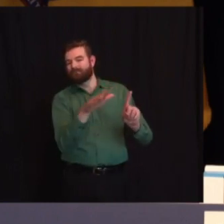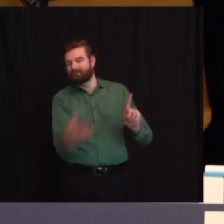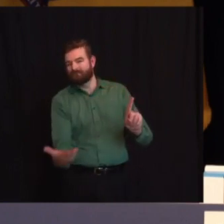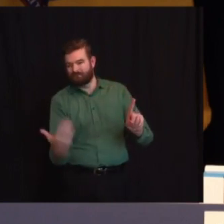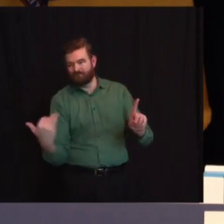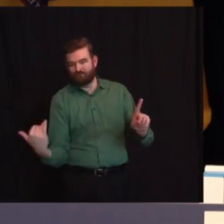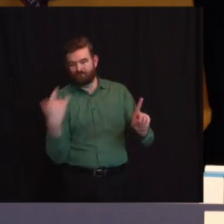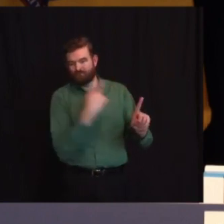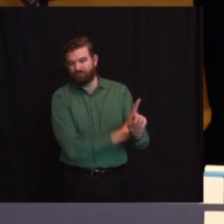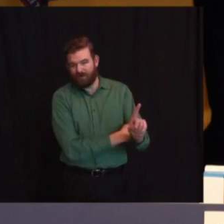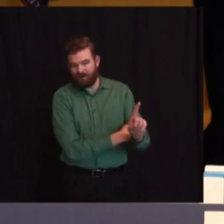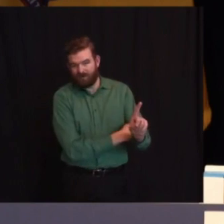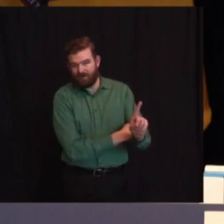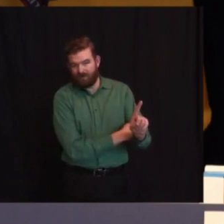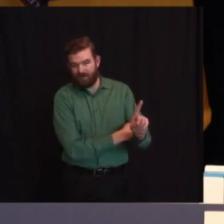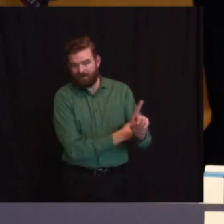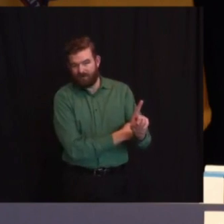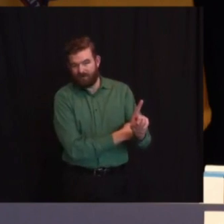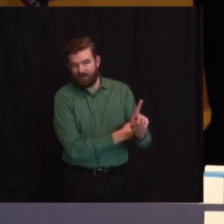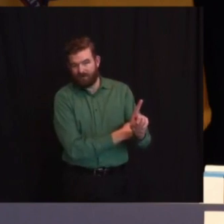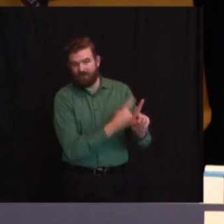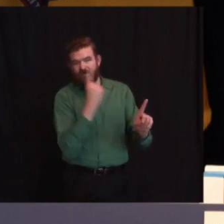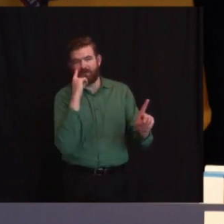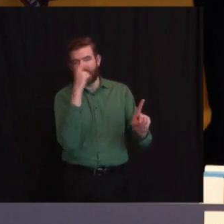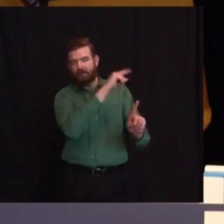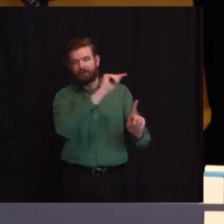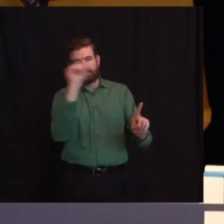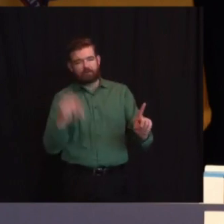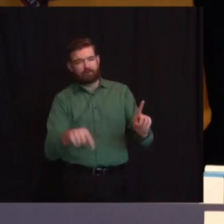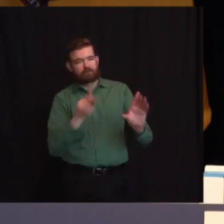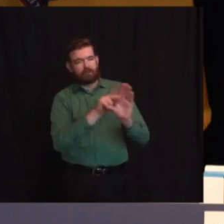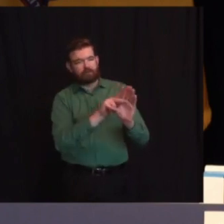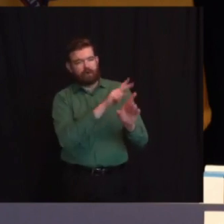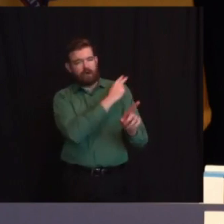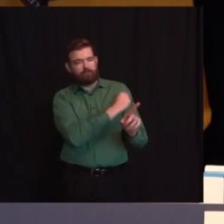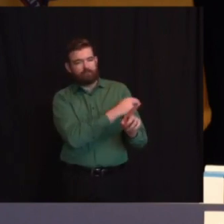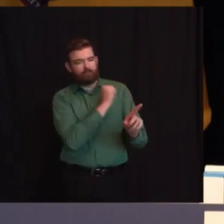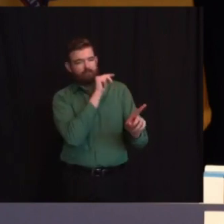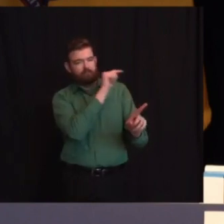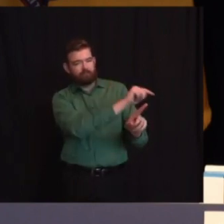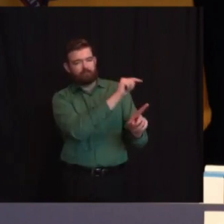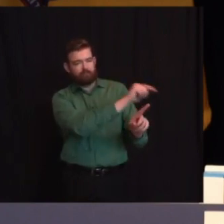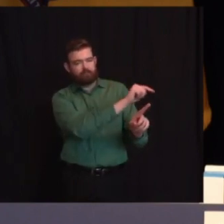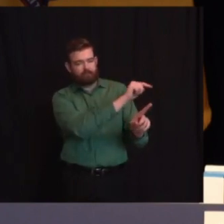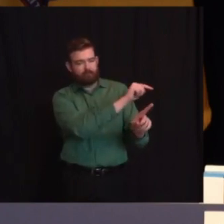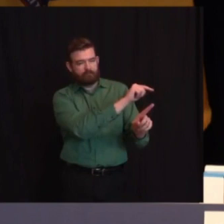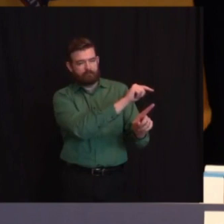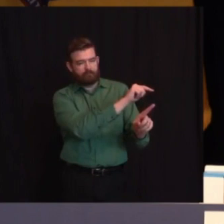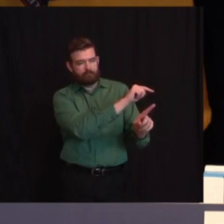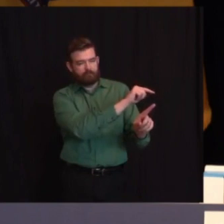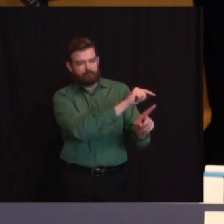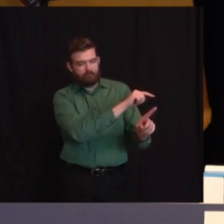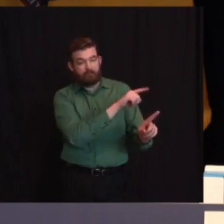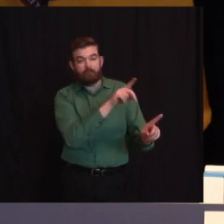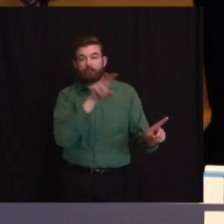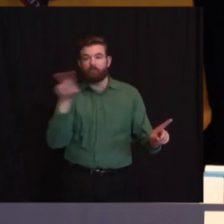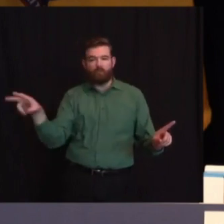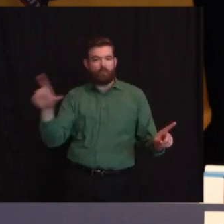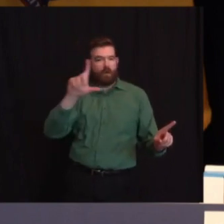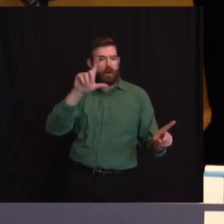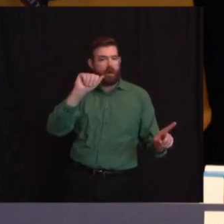I believe that was at Trenton Psychiatric. According to lab data from this morning of